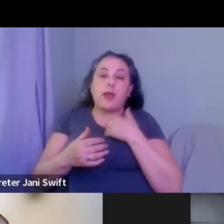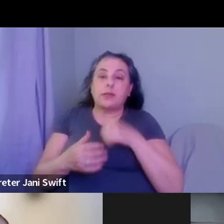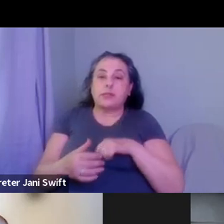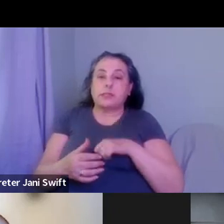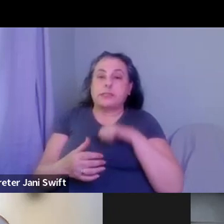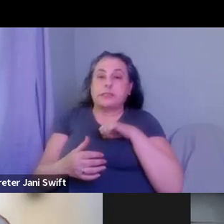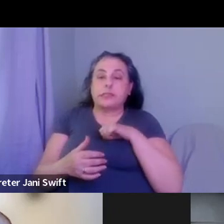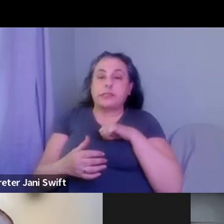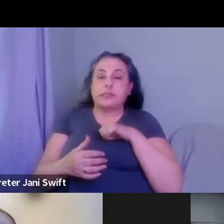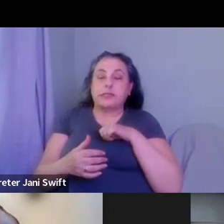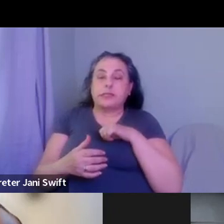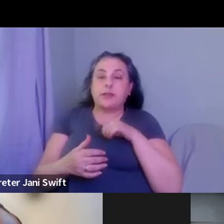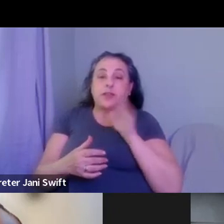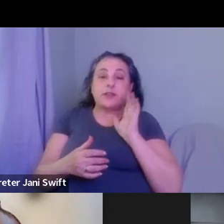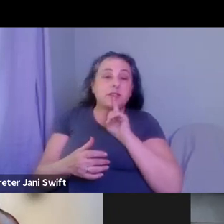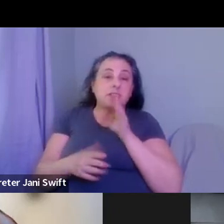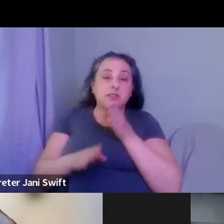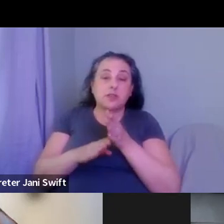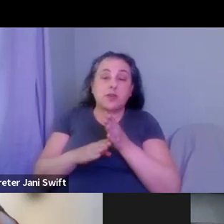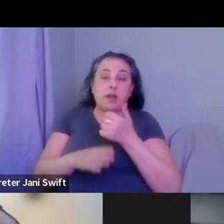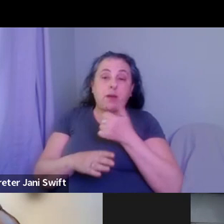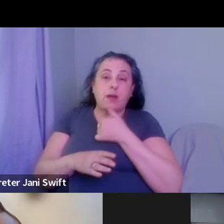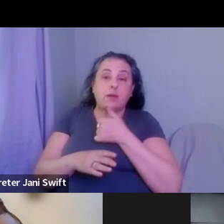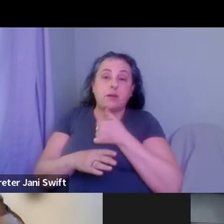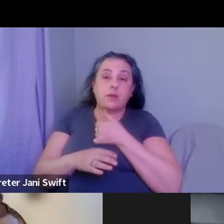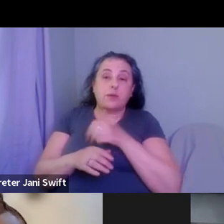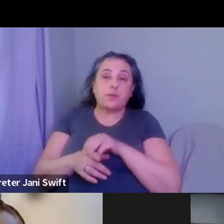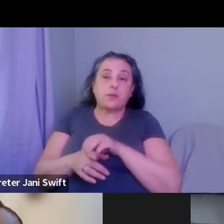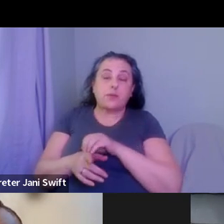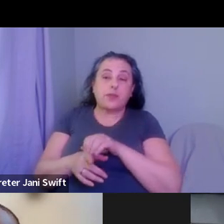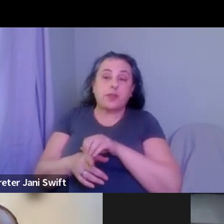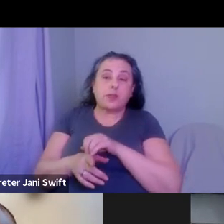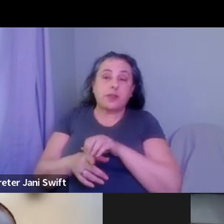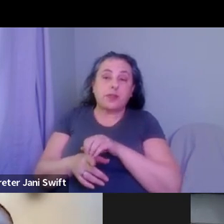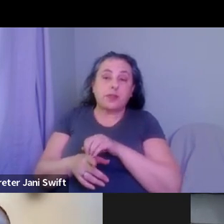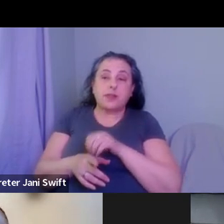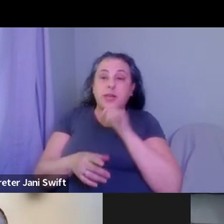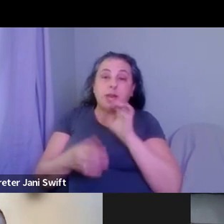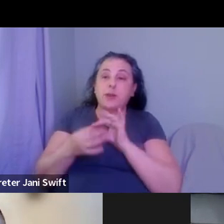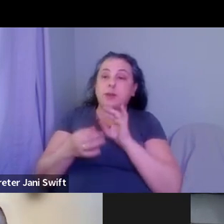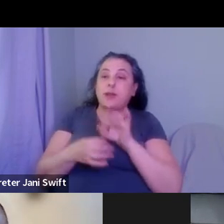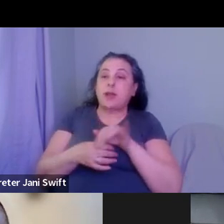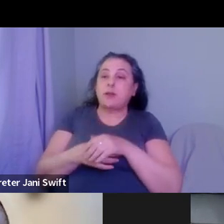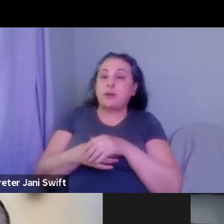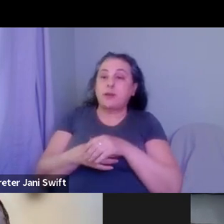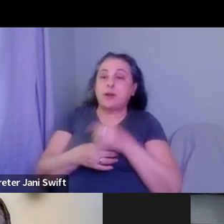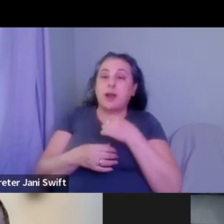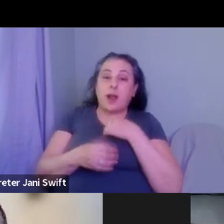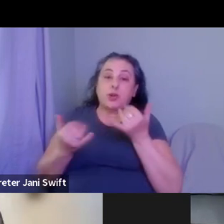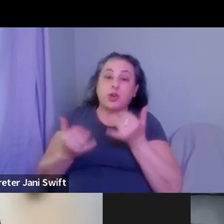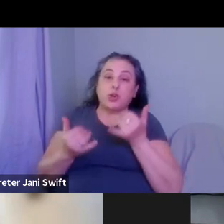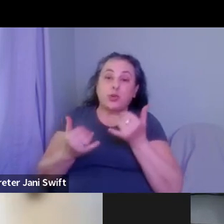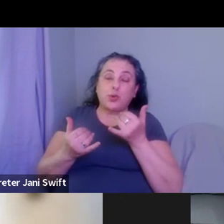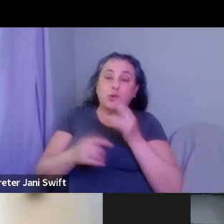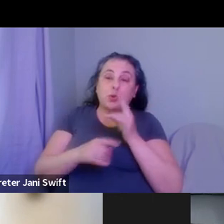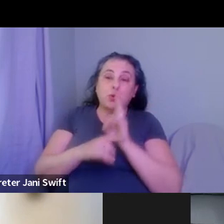dignity about this is a career. I myself, I forgot to mention that, yes, I am a current,